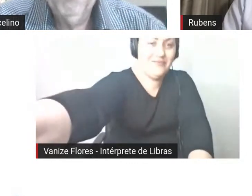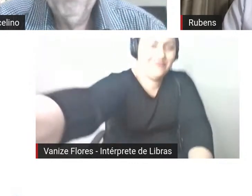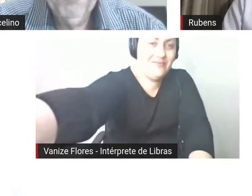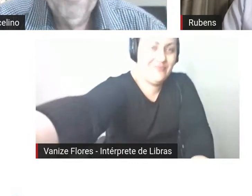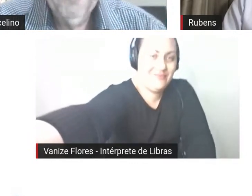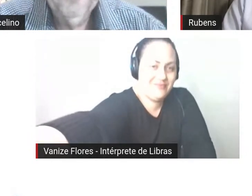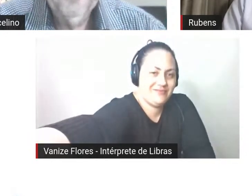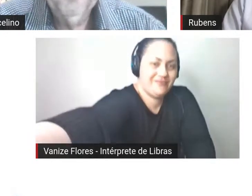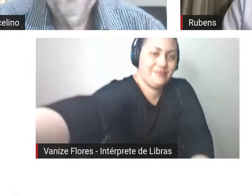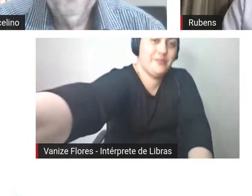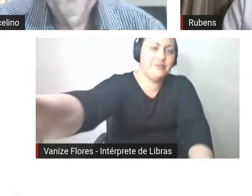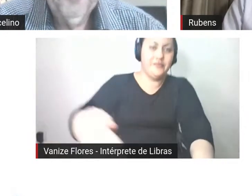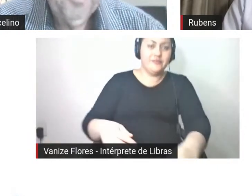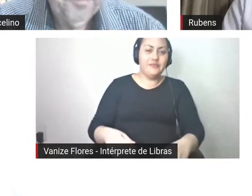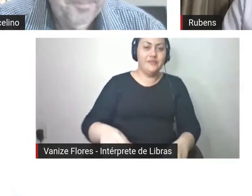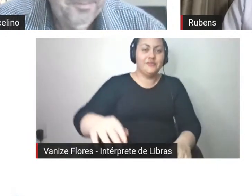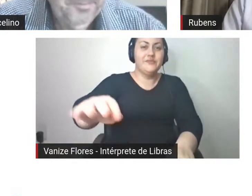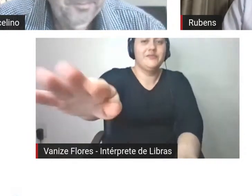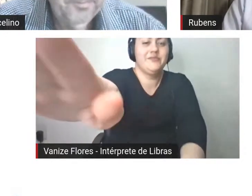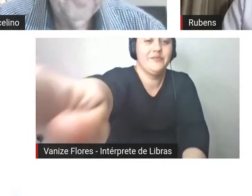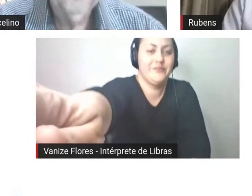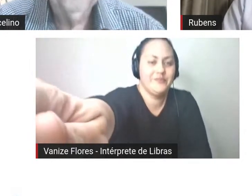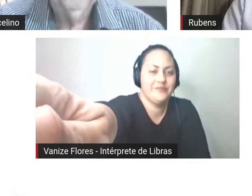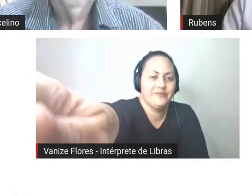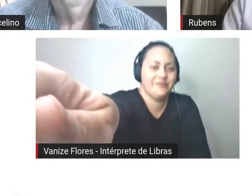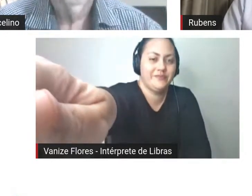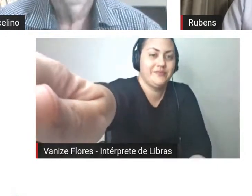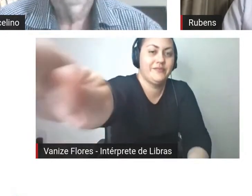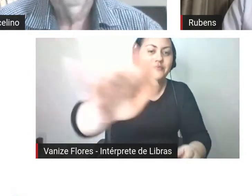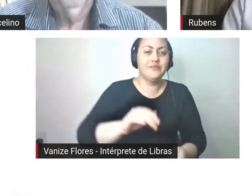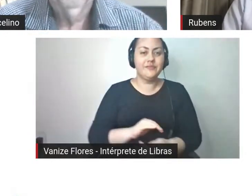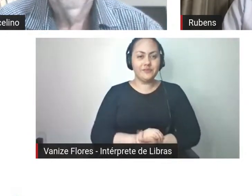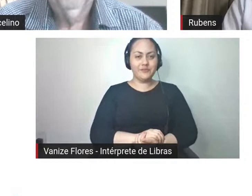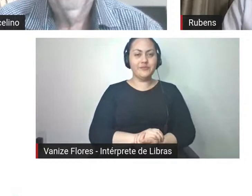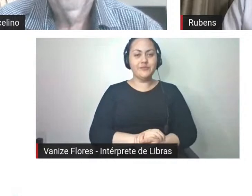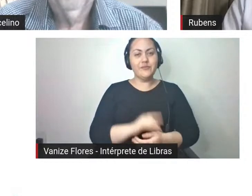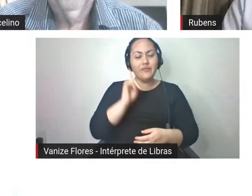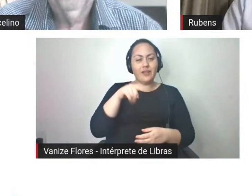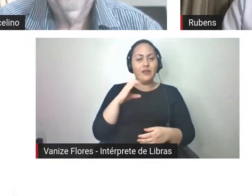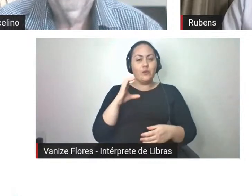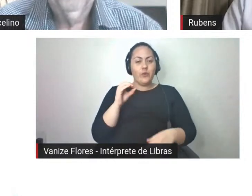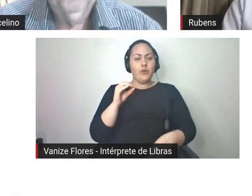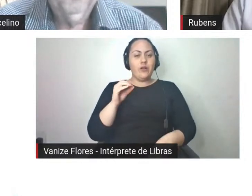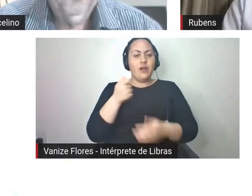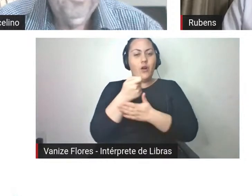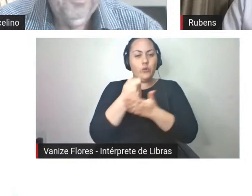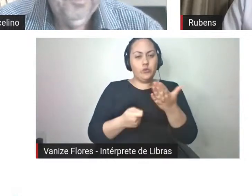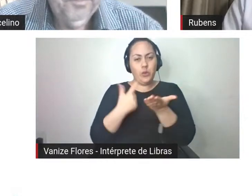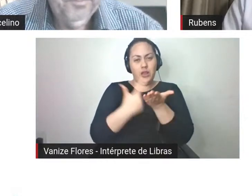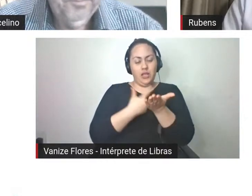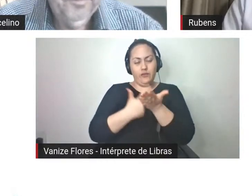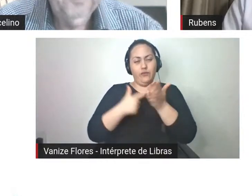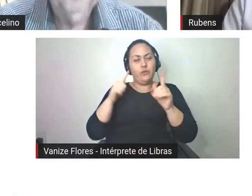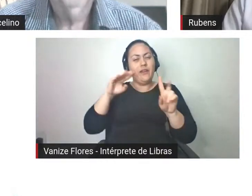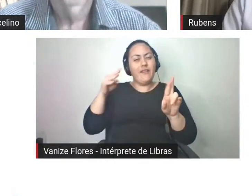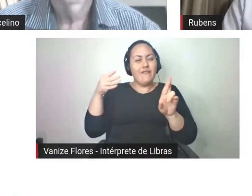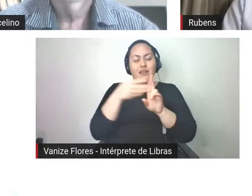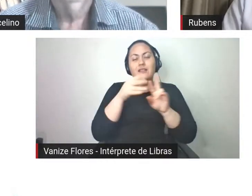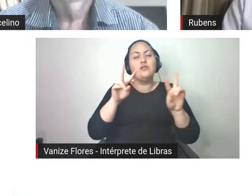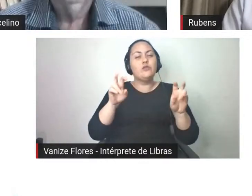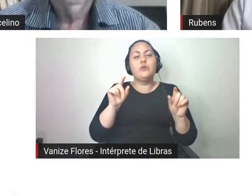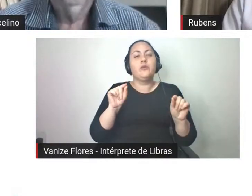é coautor do livro de referência para o debate do custo aluno-qualidade no